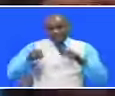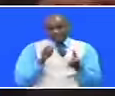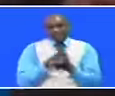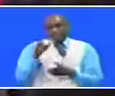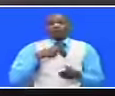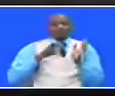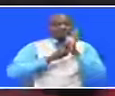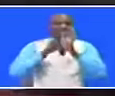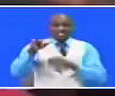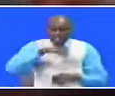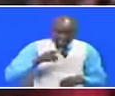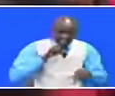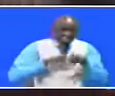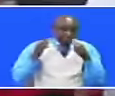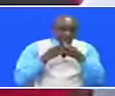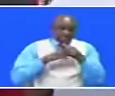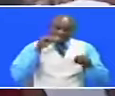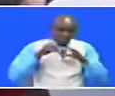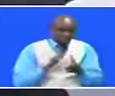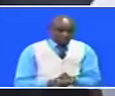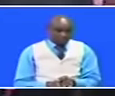to represent come August the 8th.